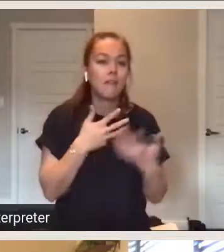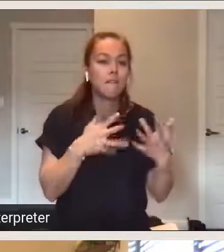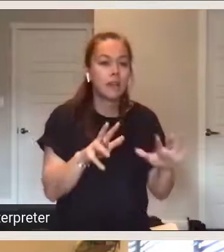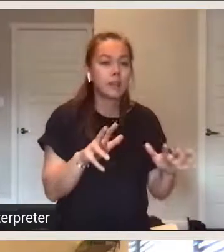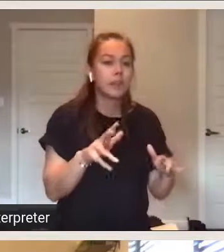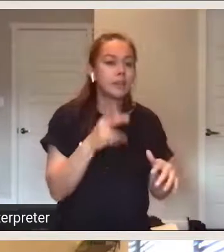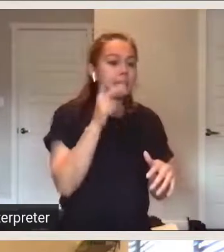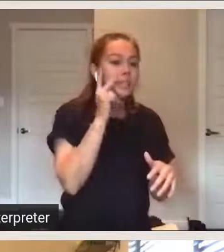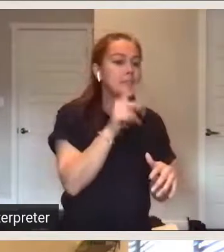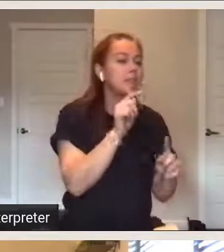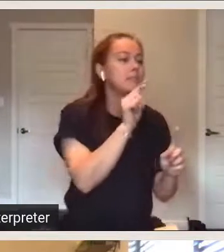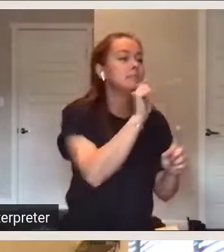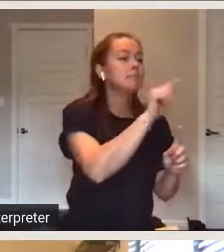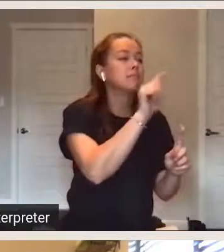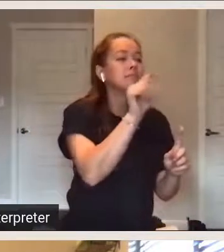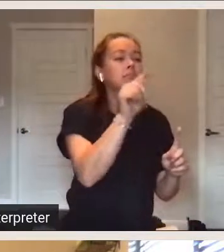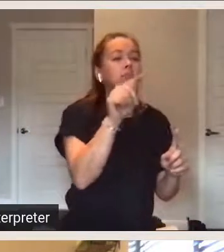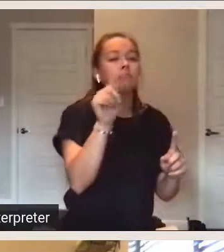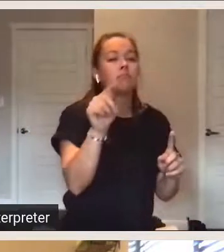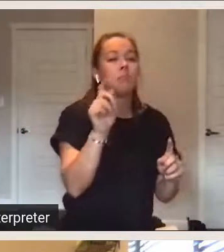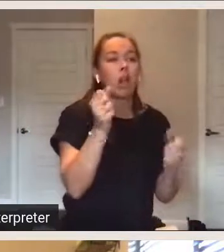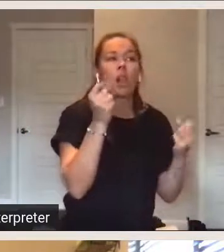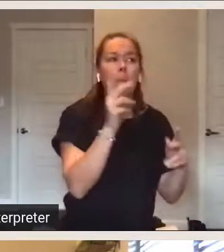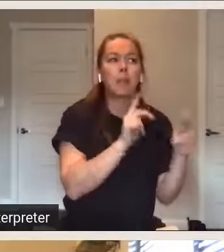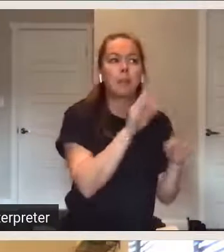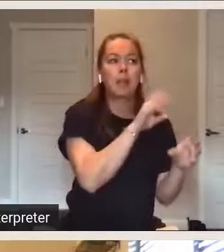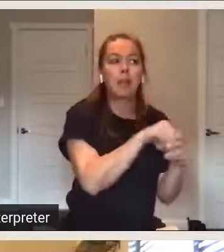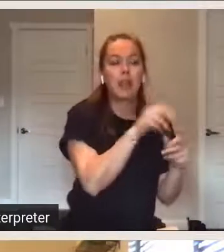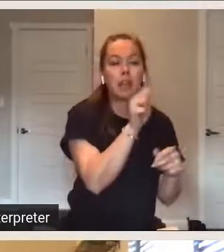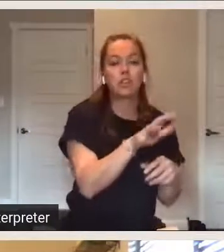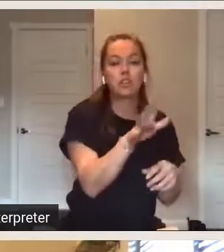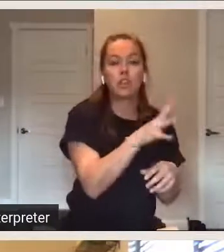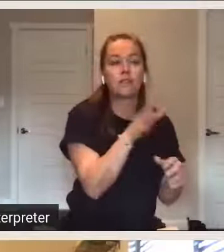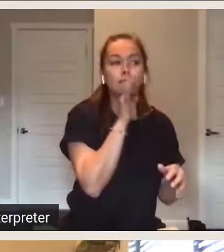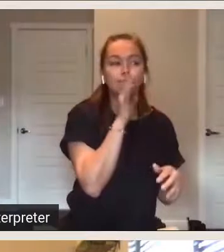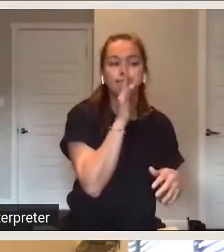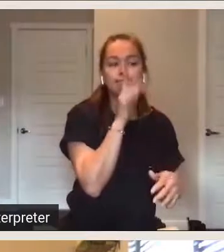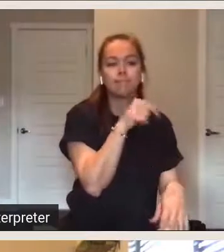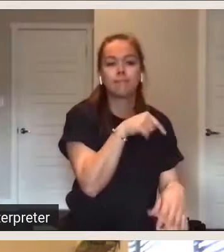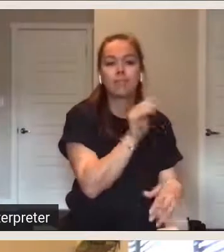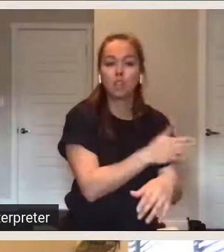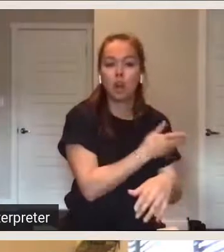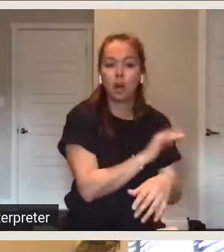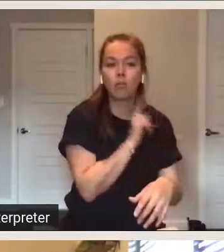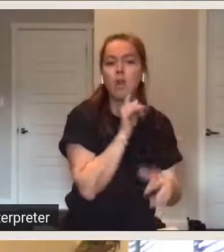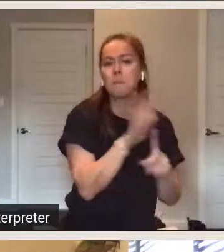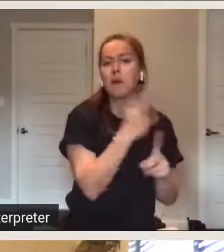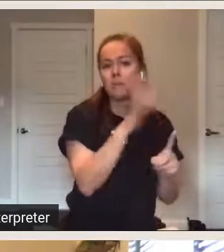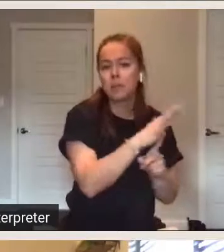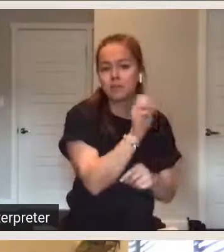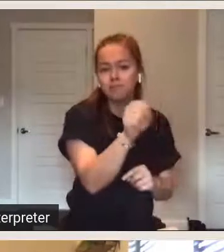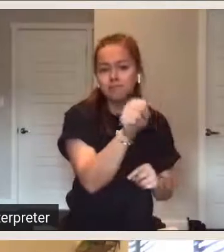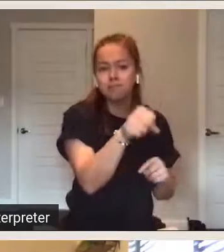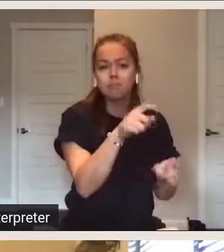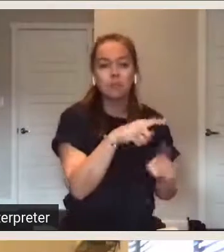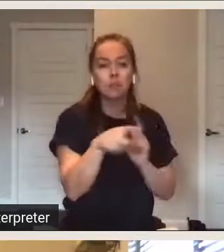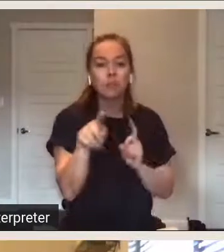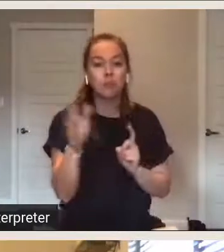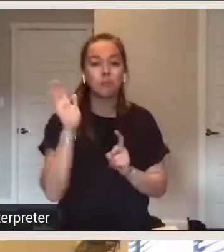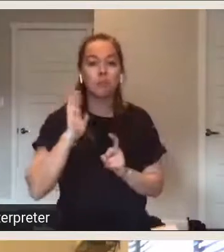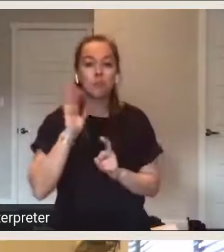Like, a lot of people in Asia have sung the song, and it's pretty popular. But, yeah, like, we originally didn't plan to have that